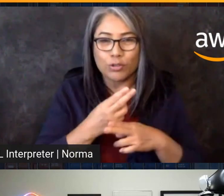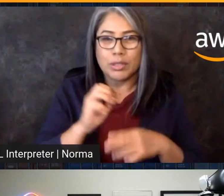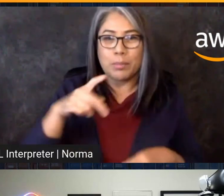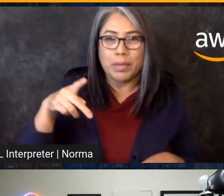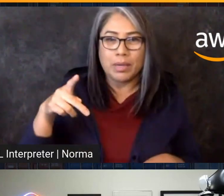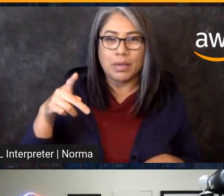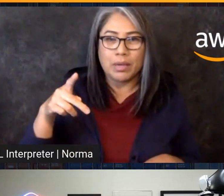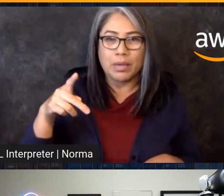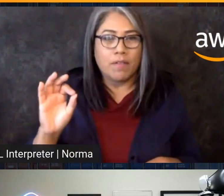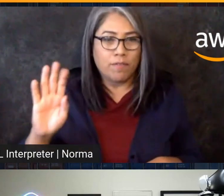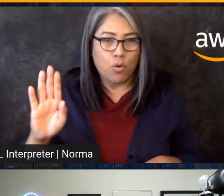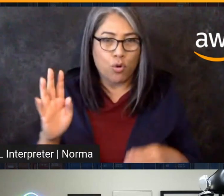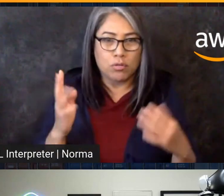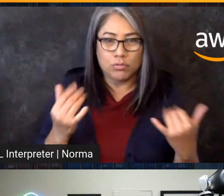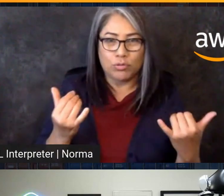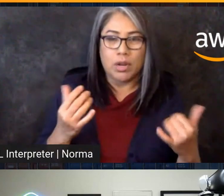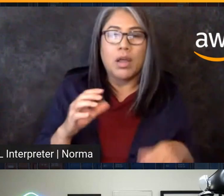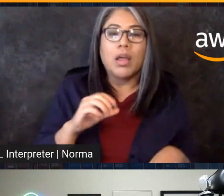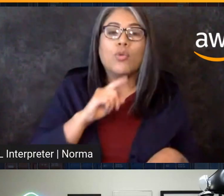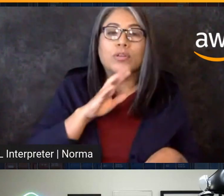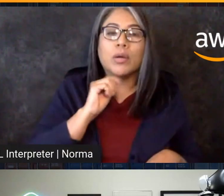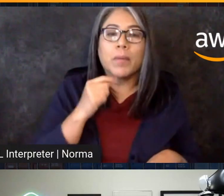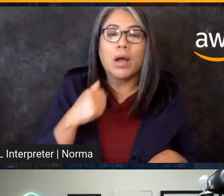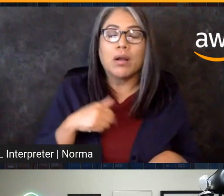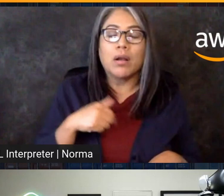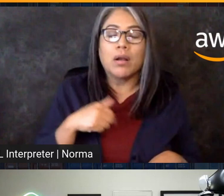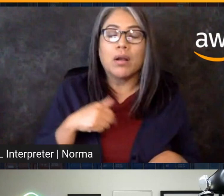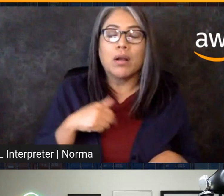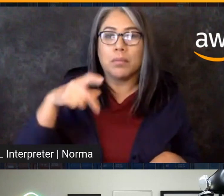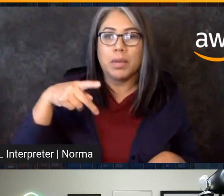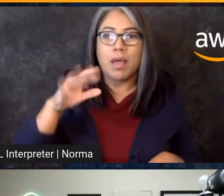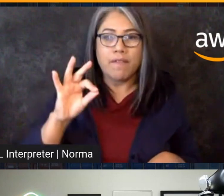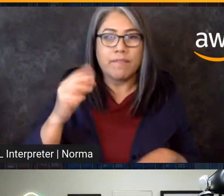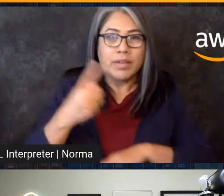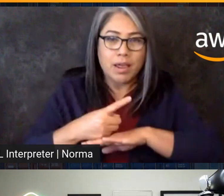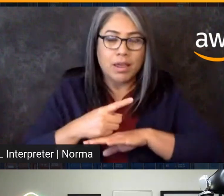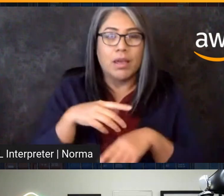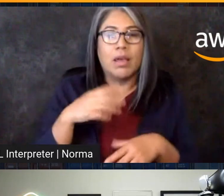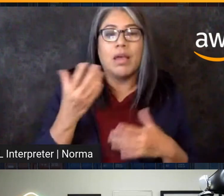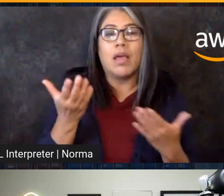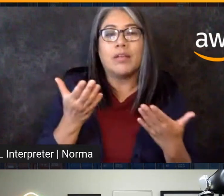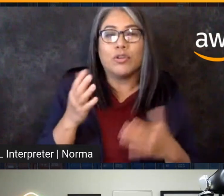eBPF Day. You're going to see us talking about that at Service Mesh Con with Thomas being on